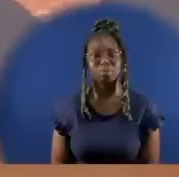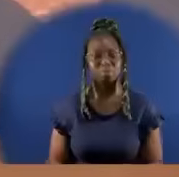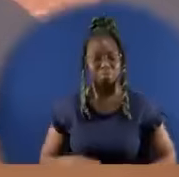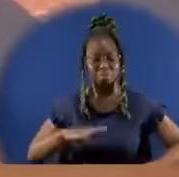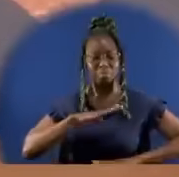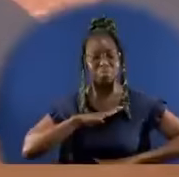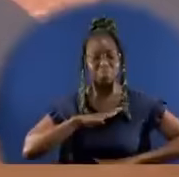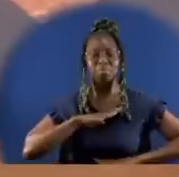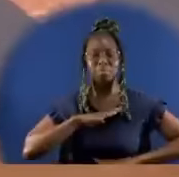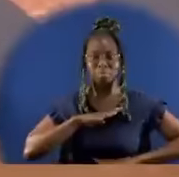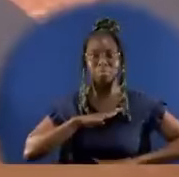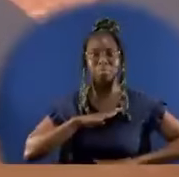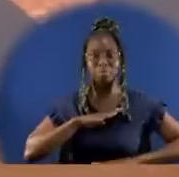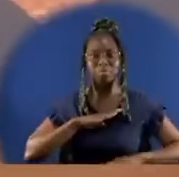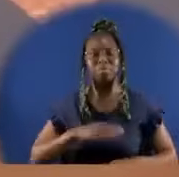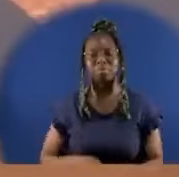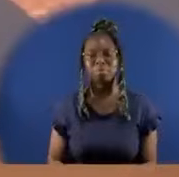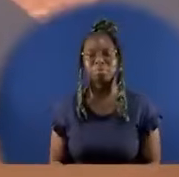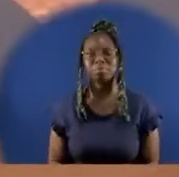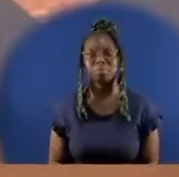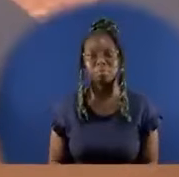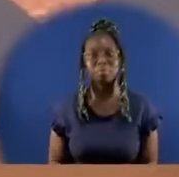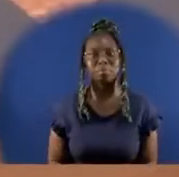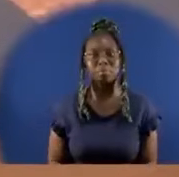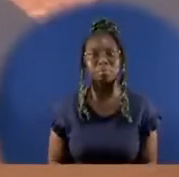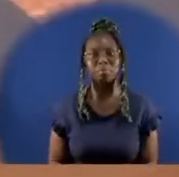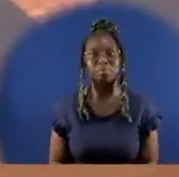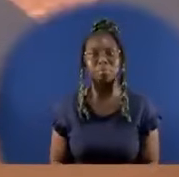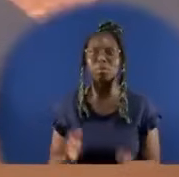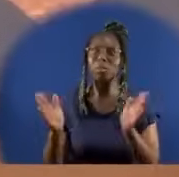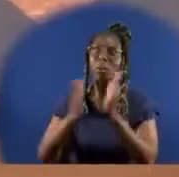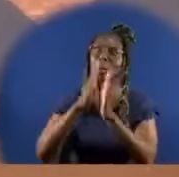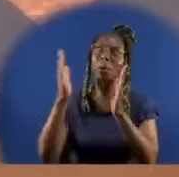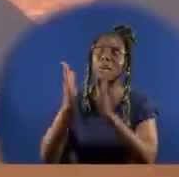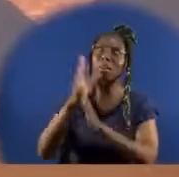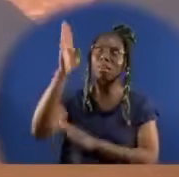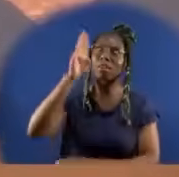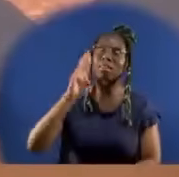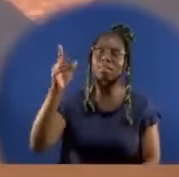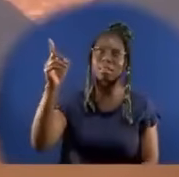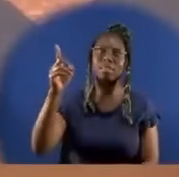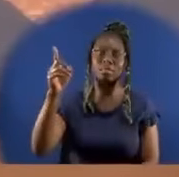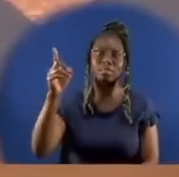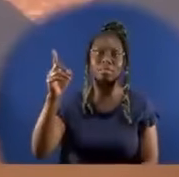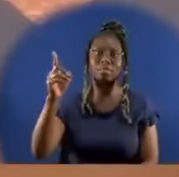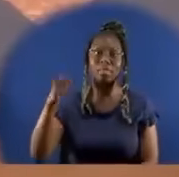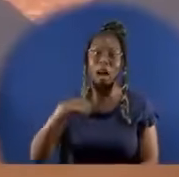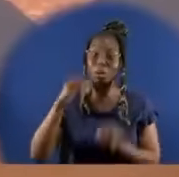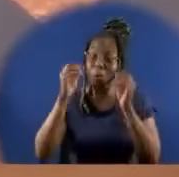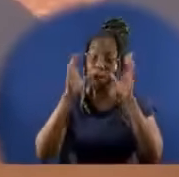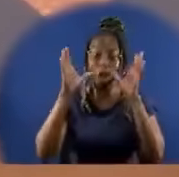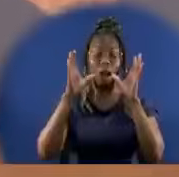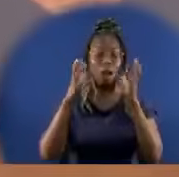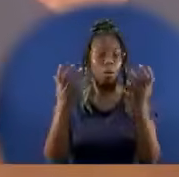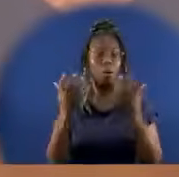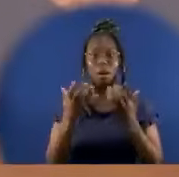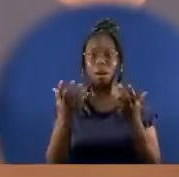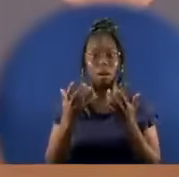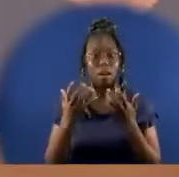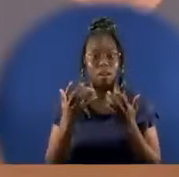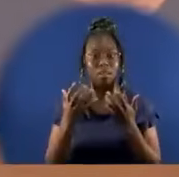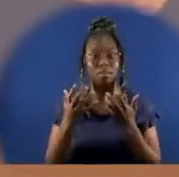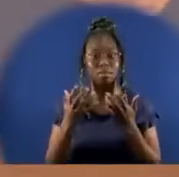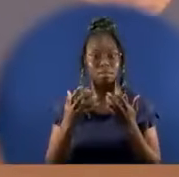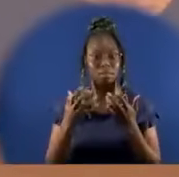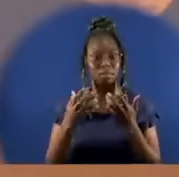Satisfied. Woo. Woo. Glory to God. Glory to God. Glory to God. And so I was amazed. I was amazed. And if you read through